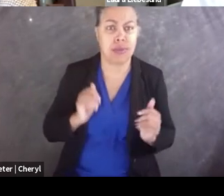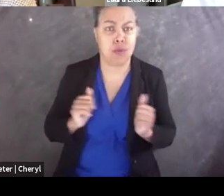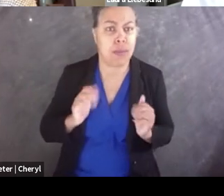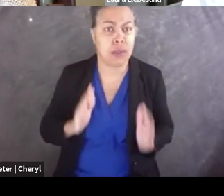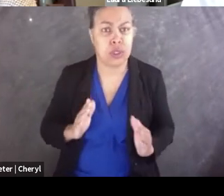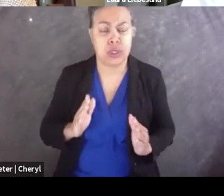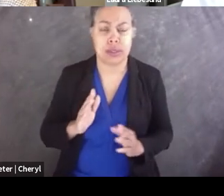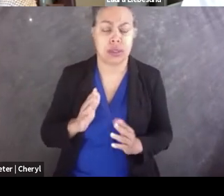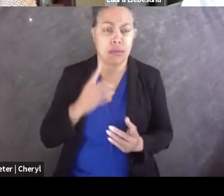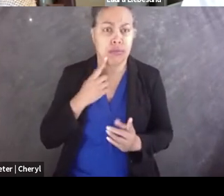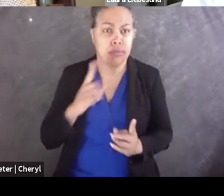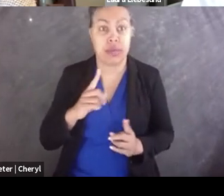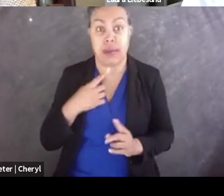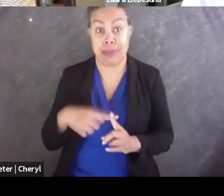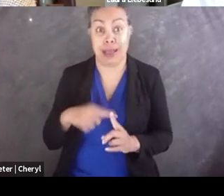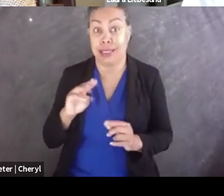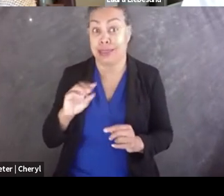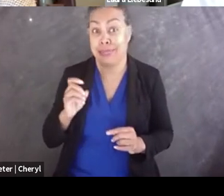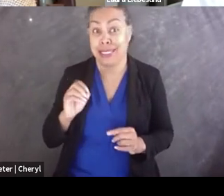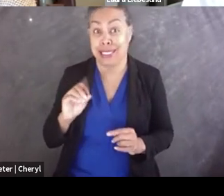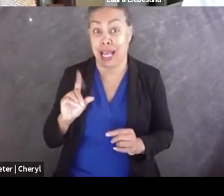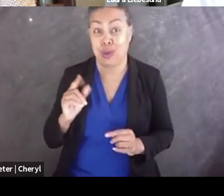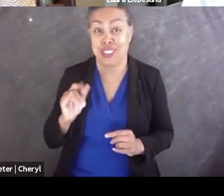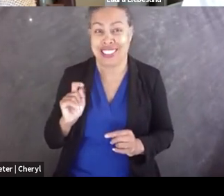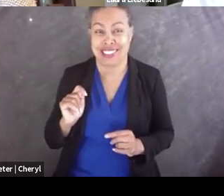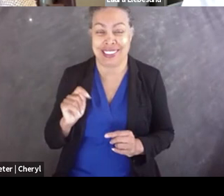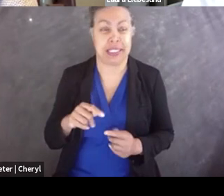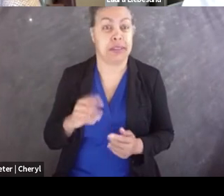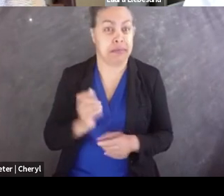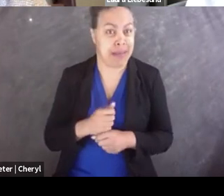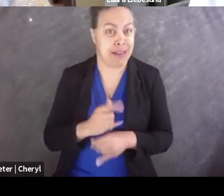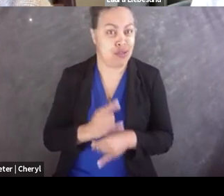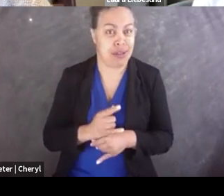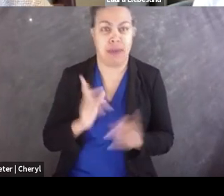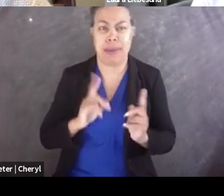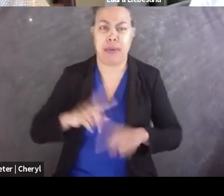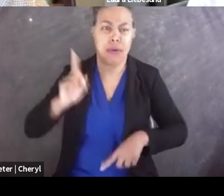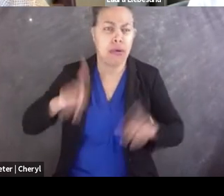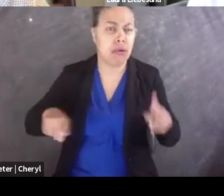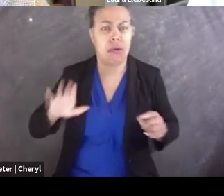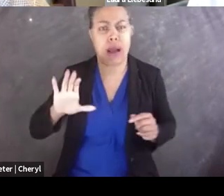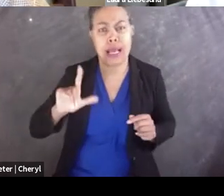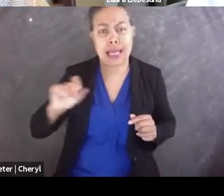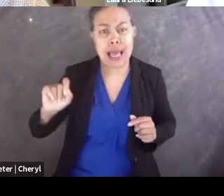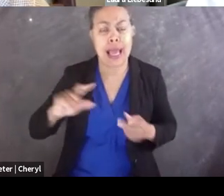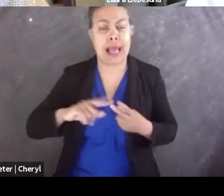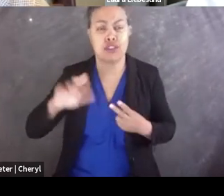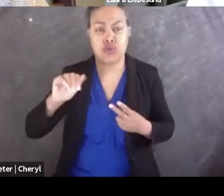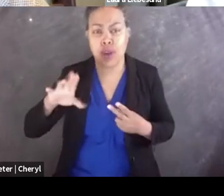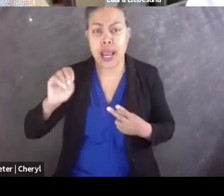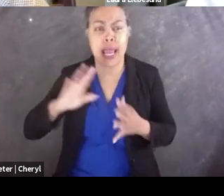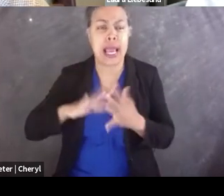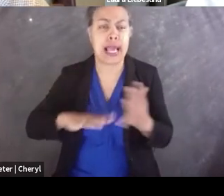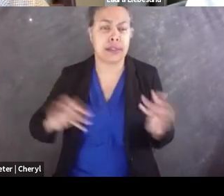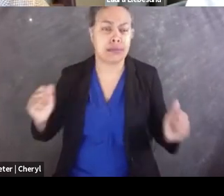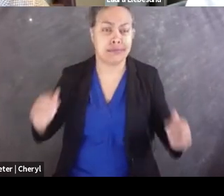also mixologists that the people of all classes and all races, flocked to the neighborhood to